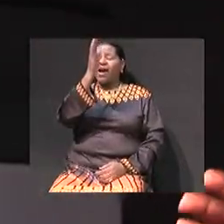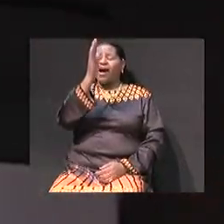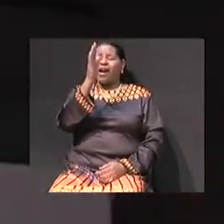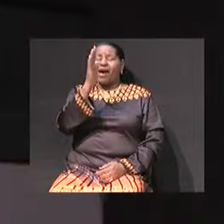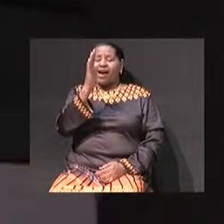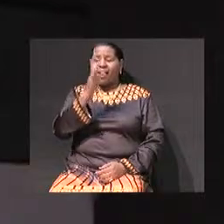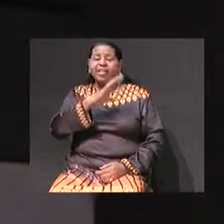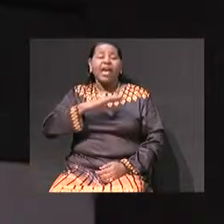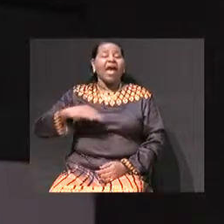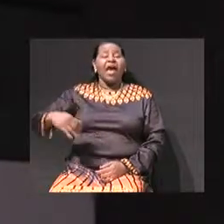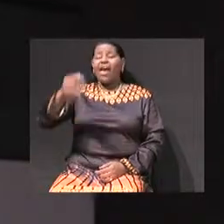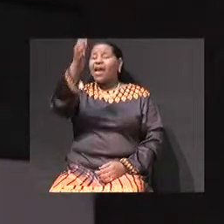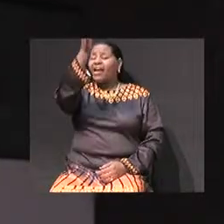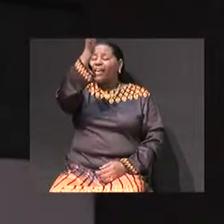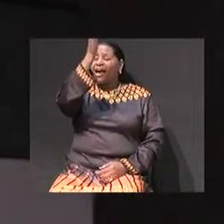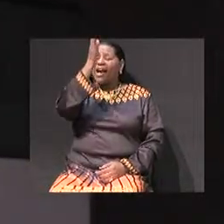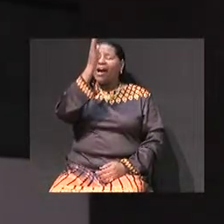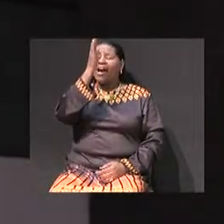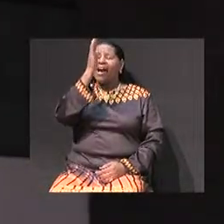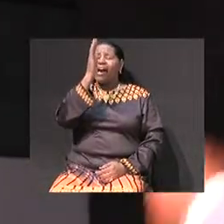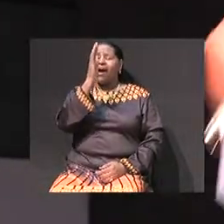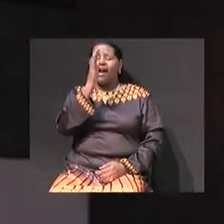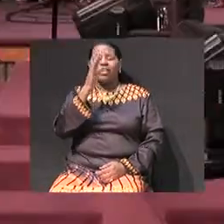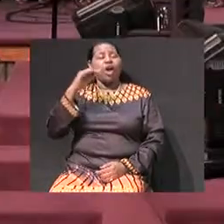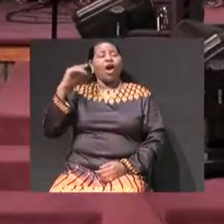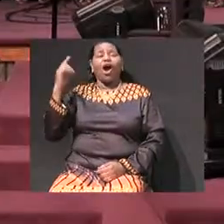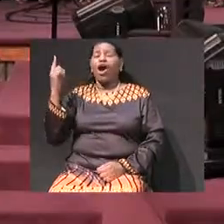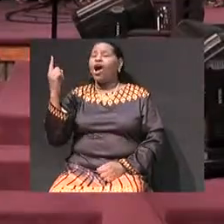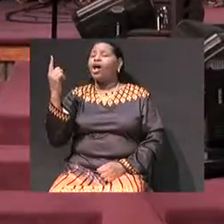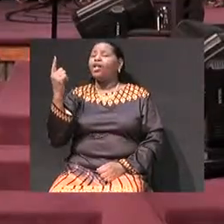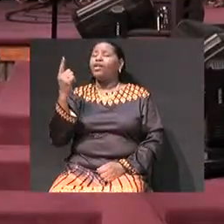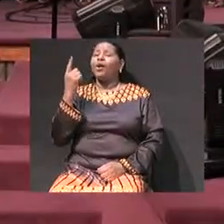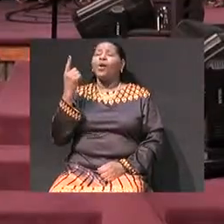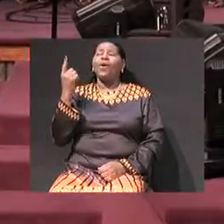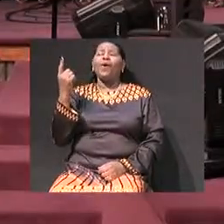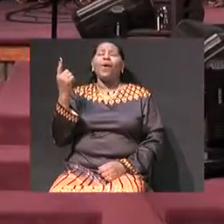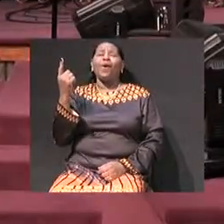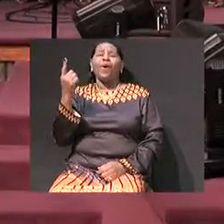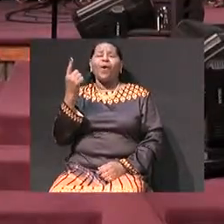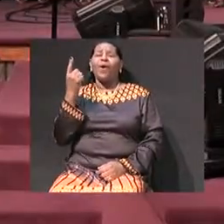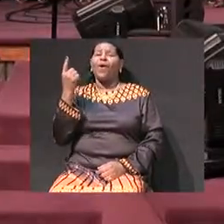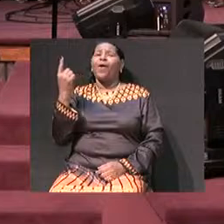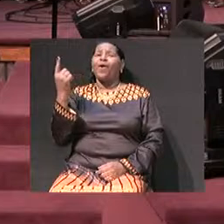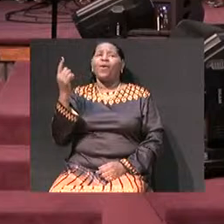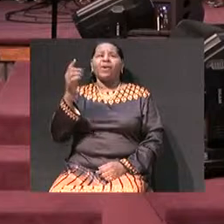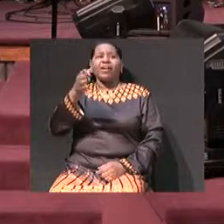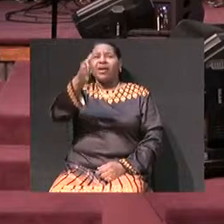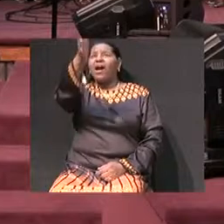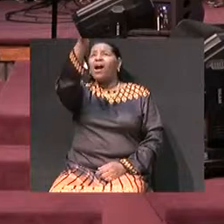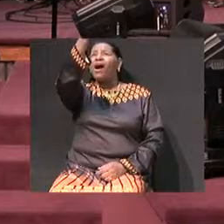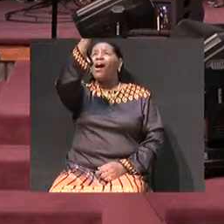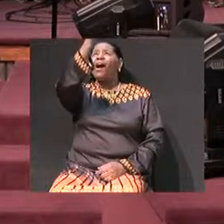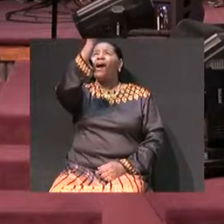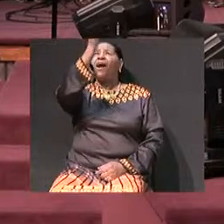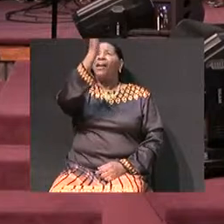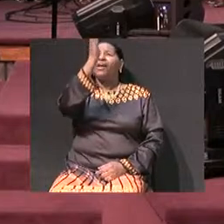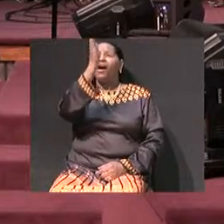Hey, hallelujah. God alone. You are God.